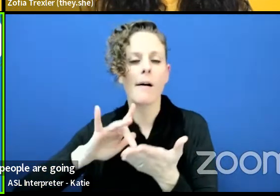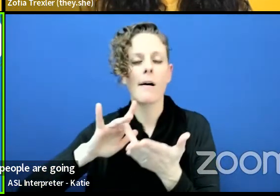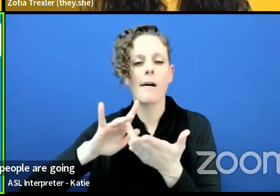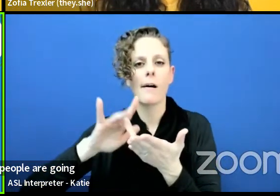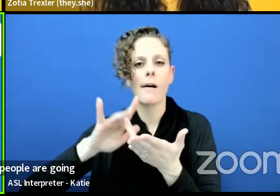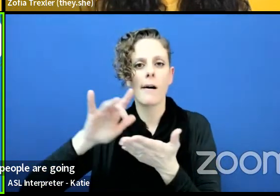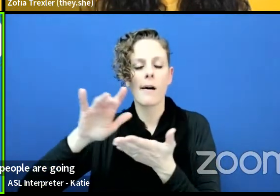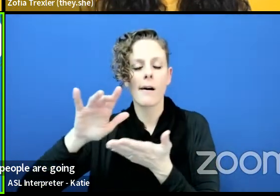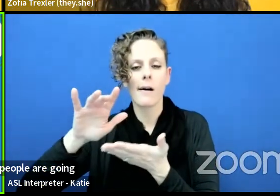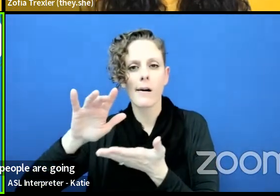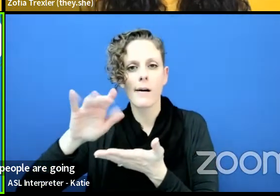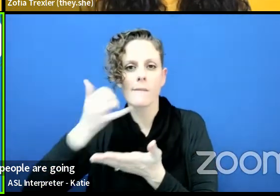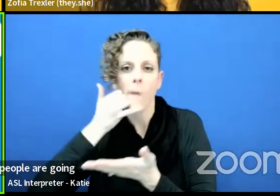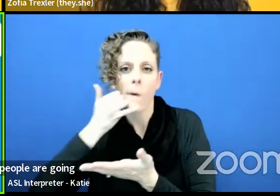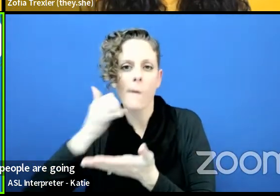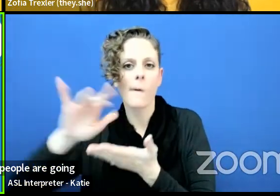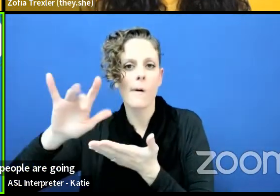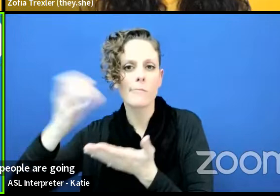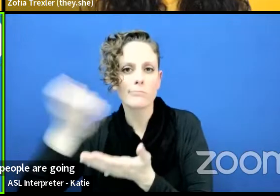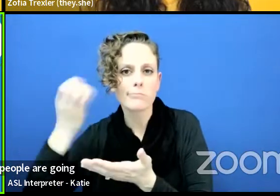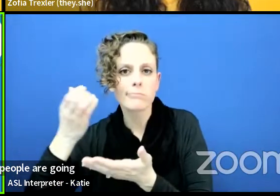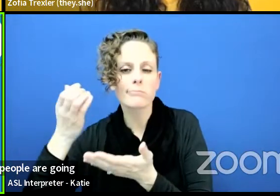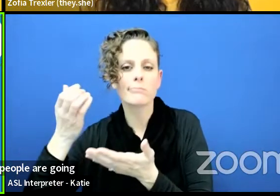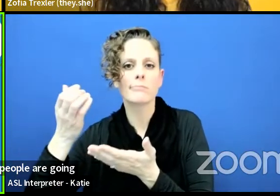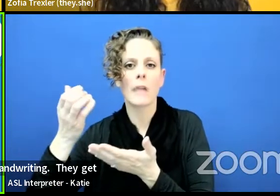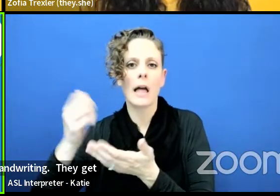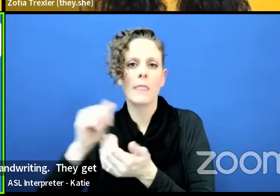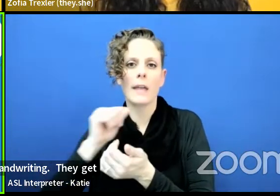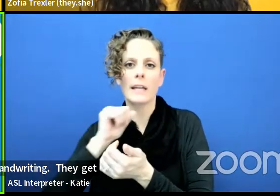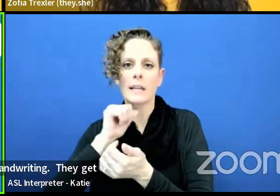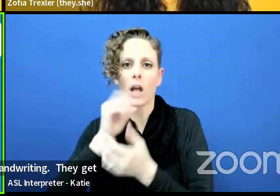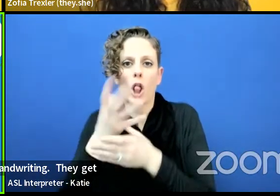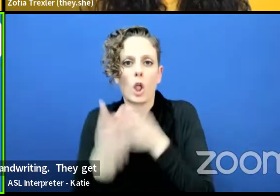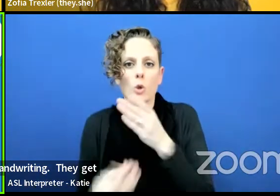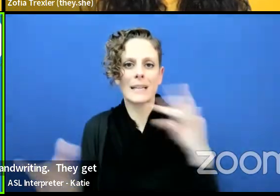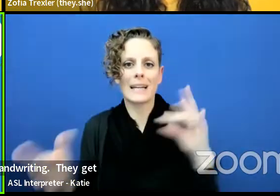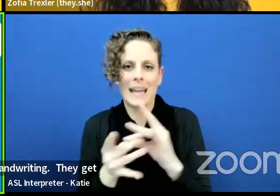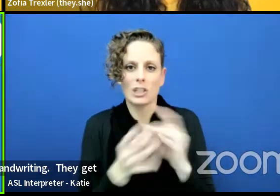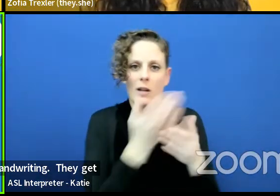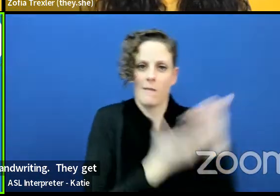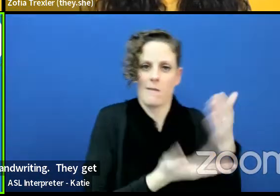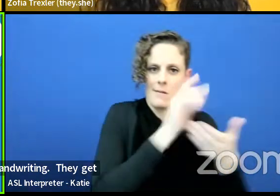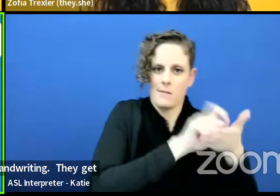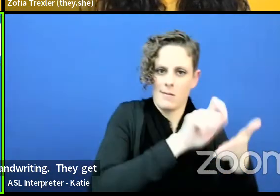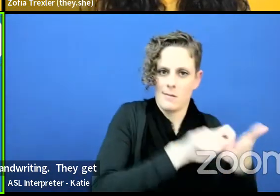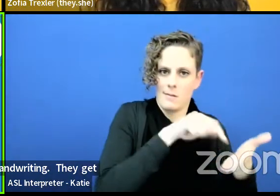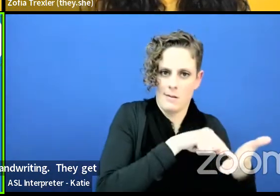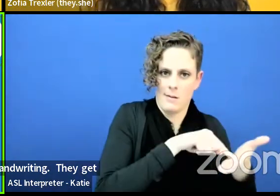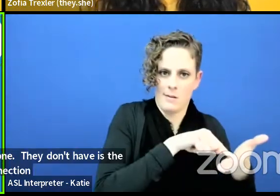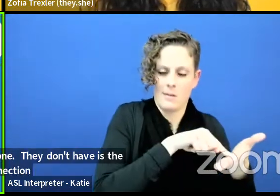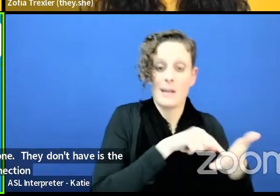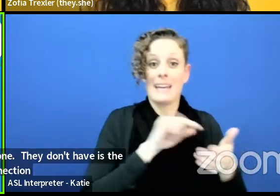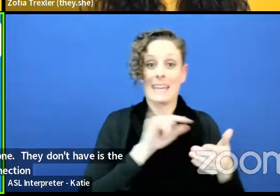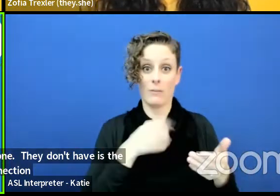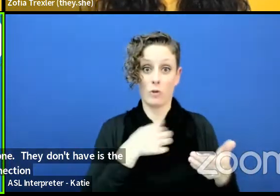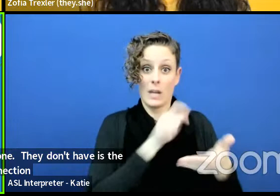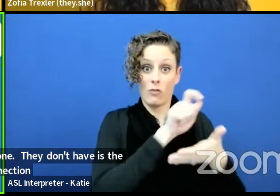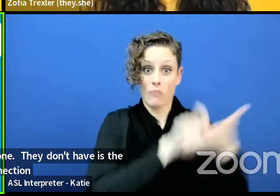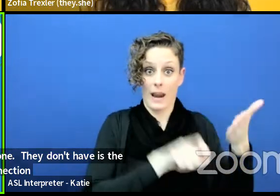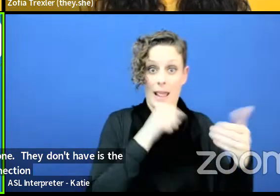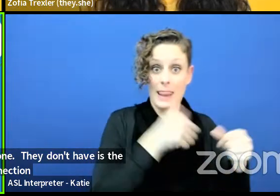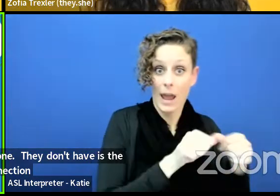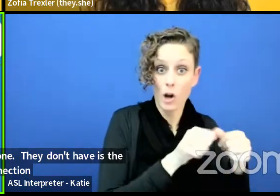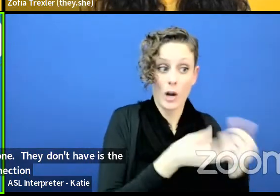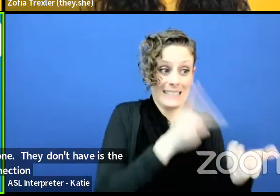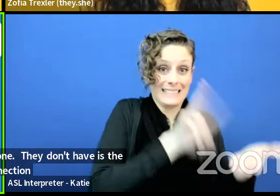signature or writing or filling out anything. There's a connectivity when you get to put your signature into something or write out letters. Just like